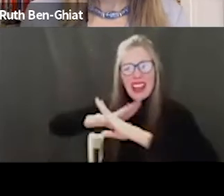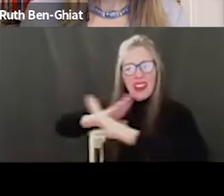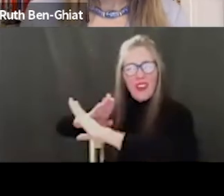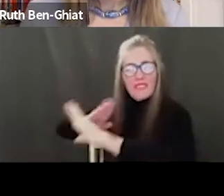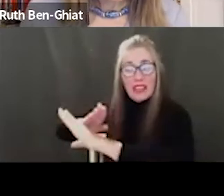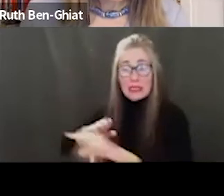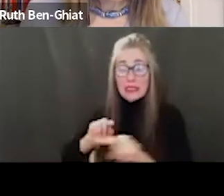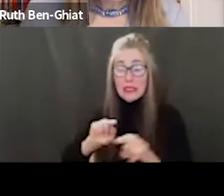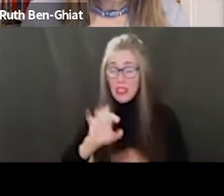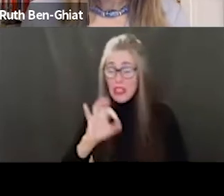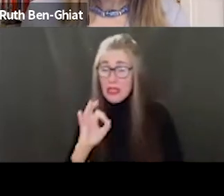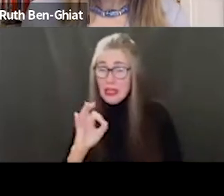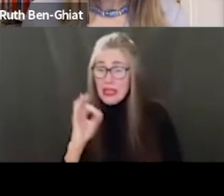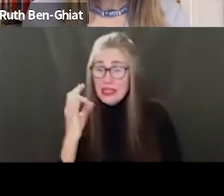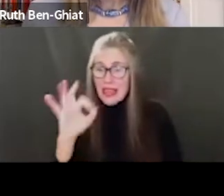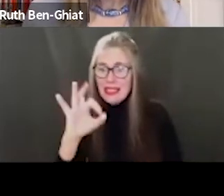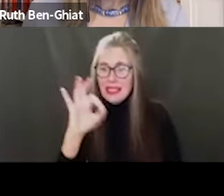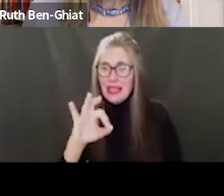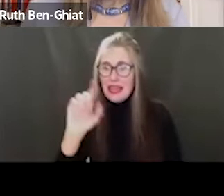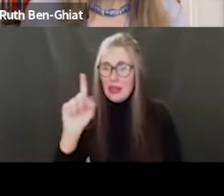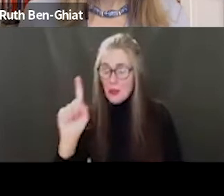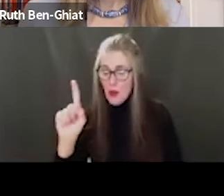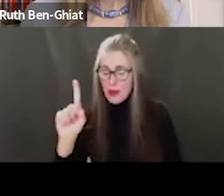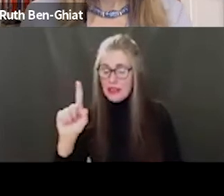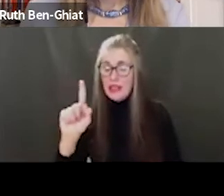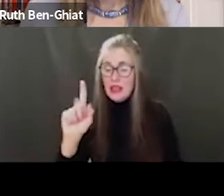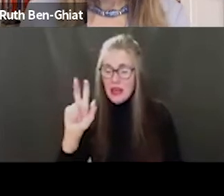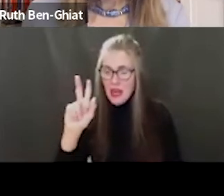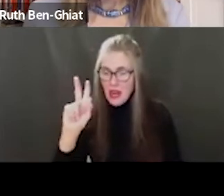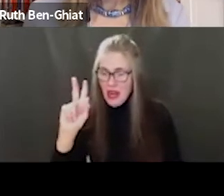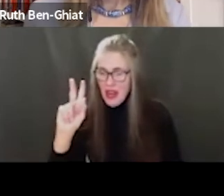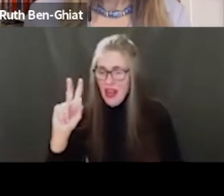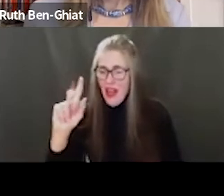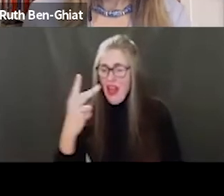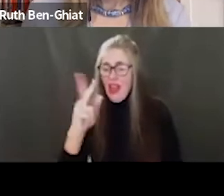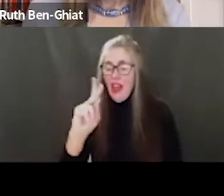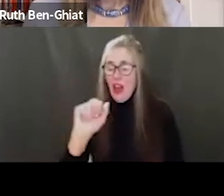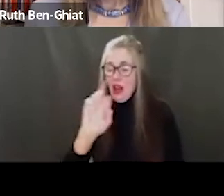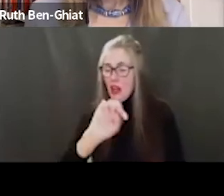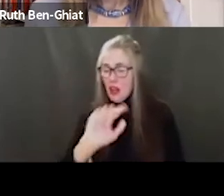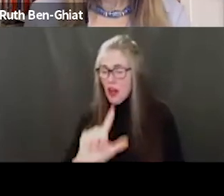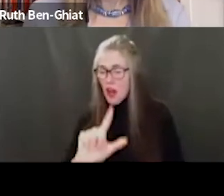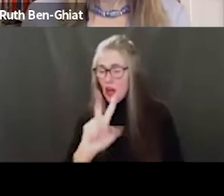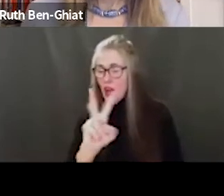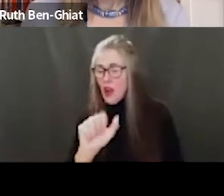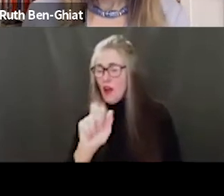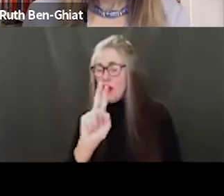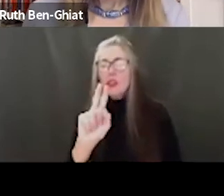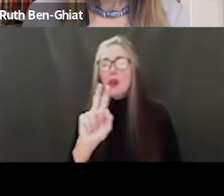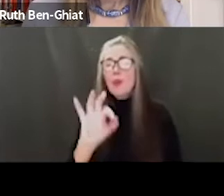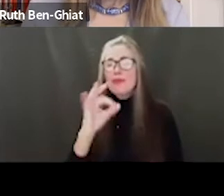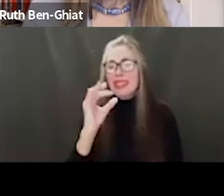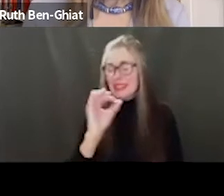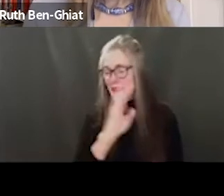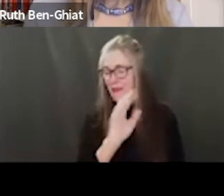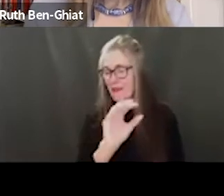German journalist, Karl von Wiegand, said, "For God's sake, don't upset the Führer," which means don't tell him bad